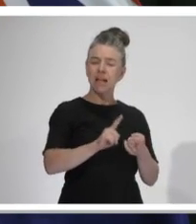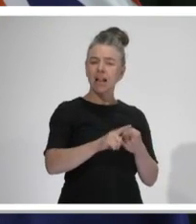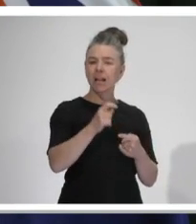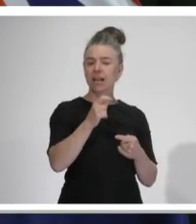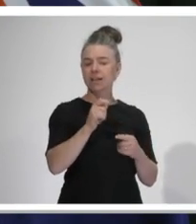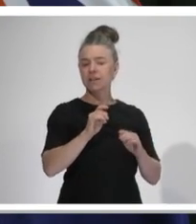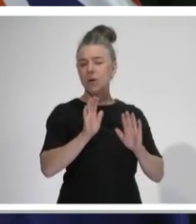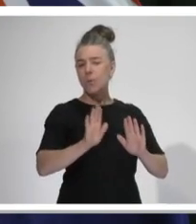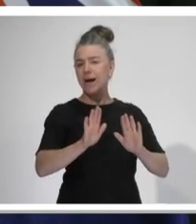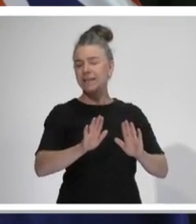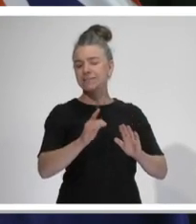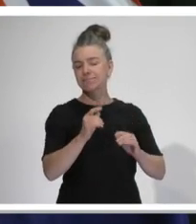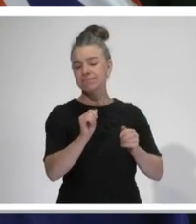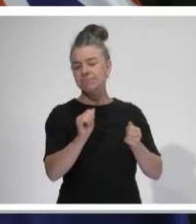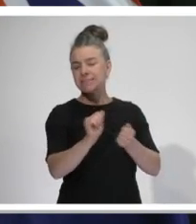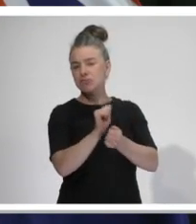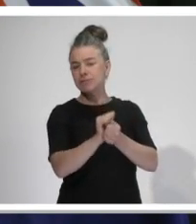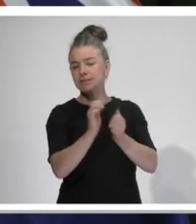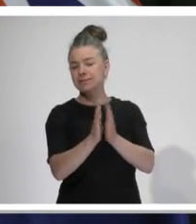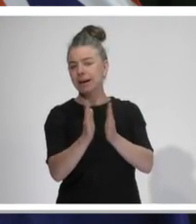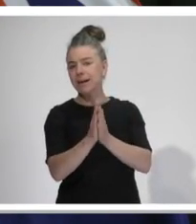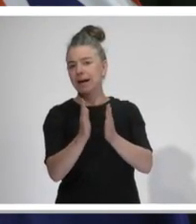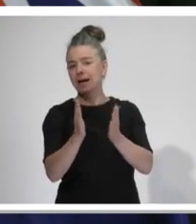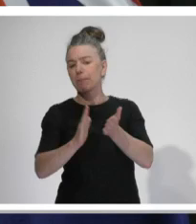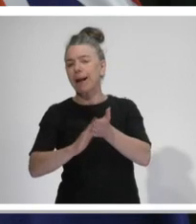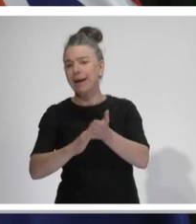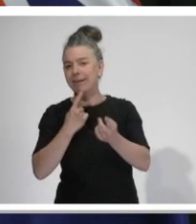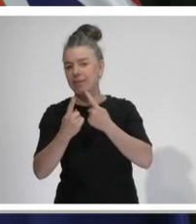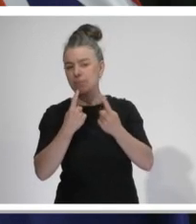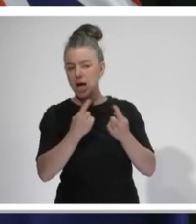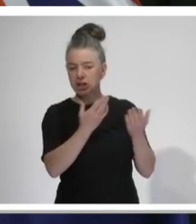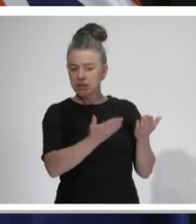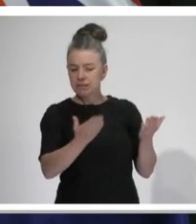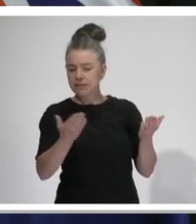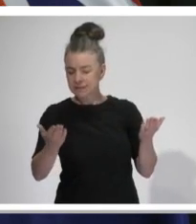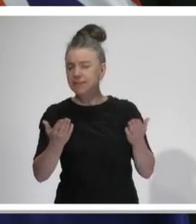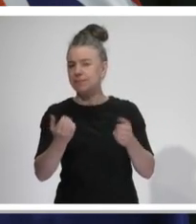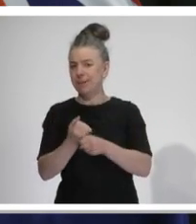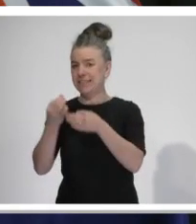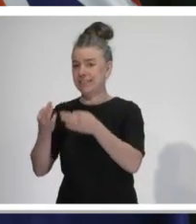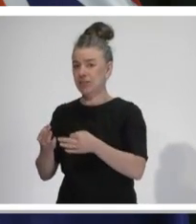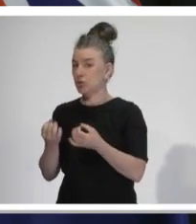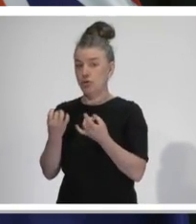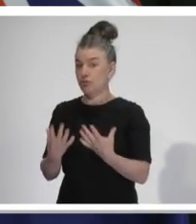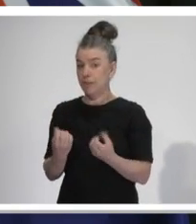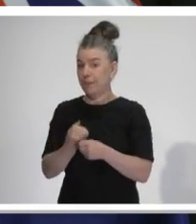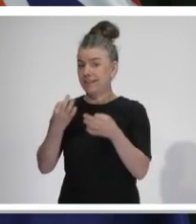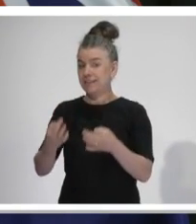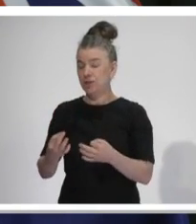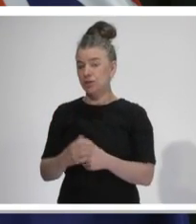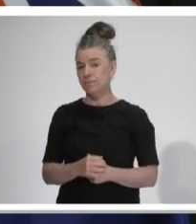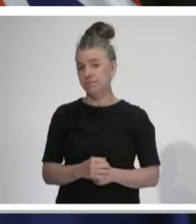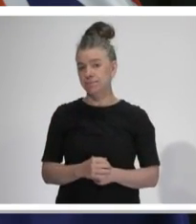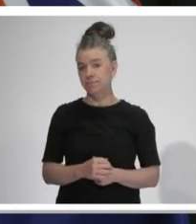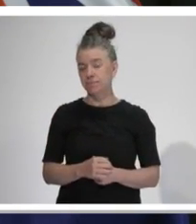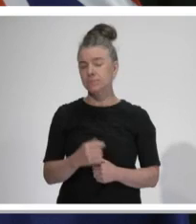of data to go before we reach the point of making a decision. I want to remind you of the important things that we have